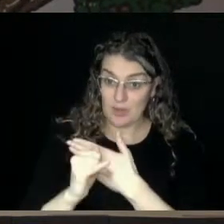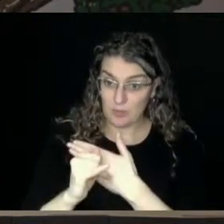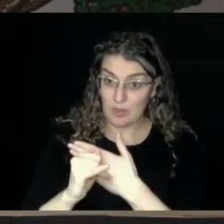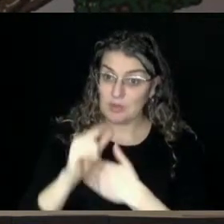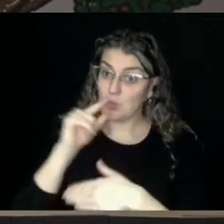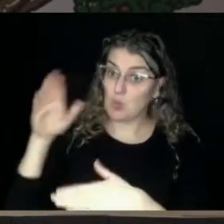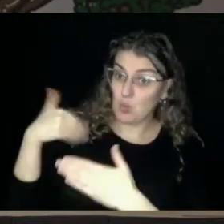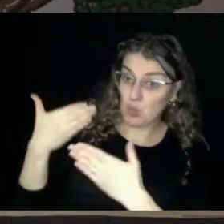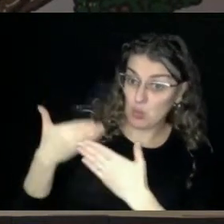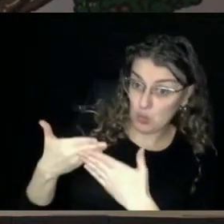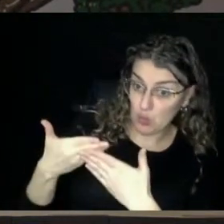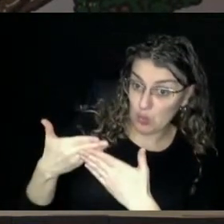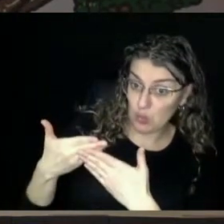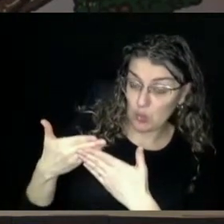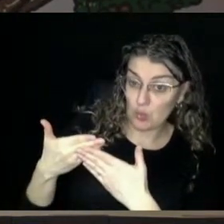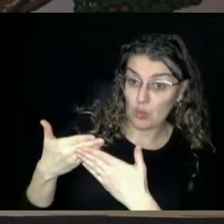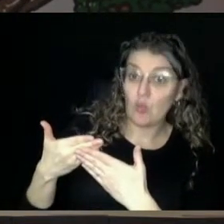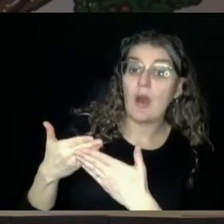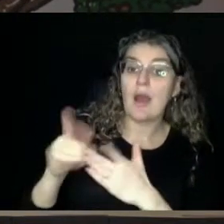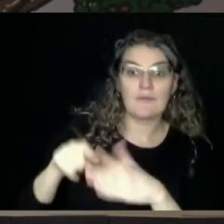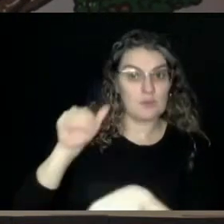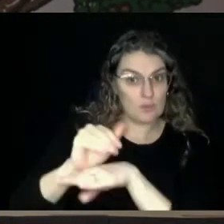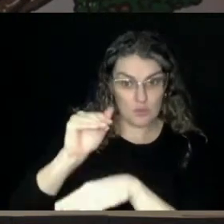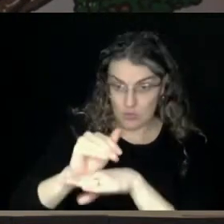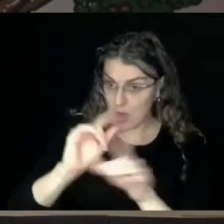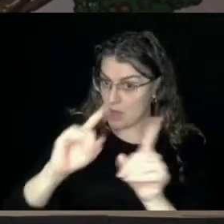Airport starting this evening.